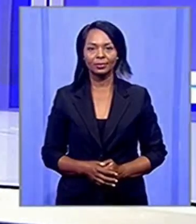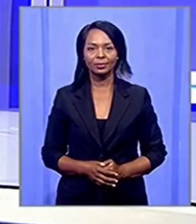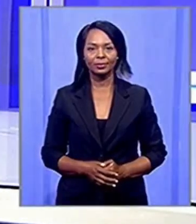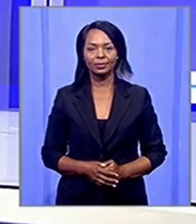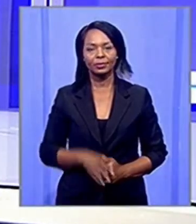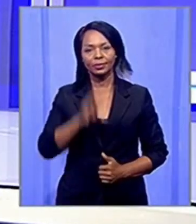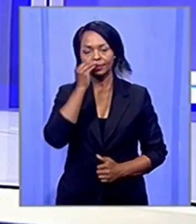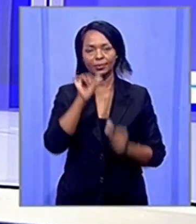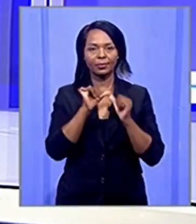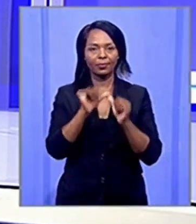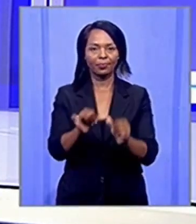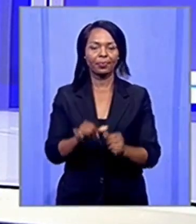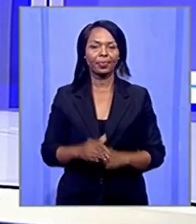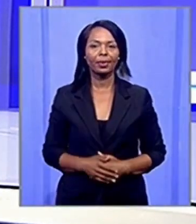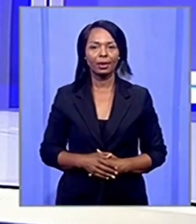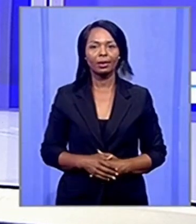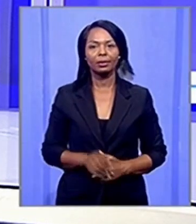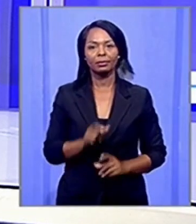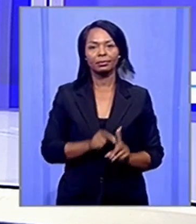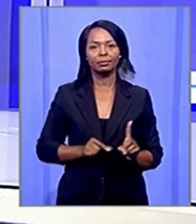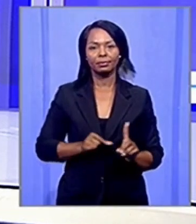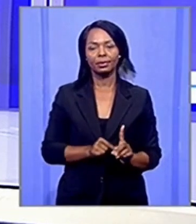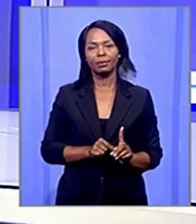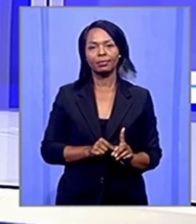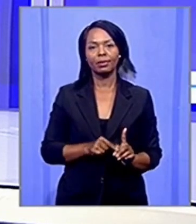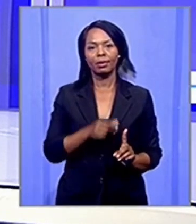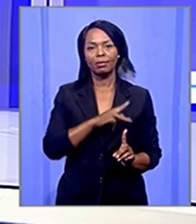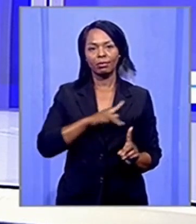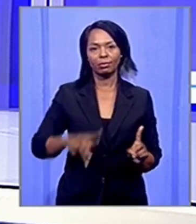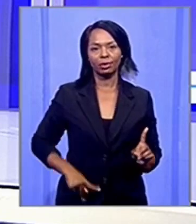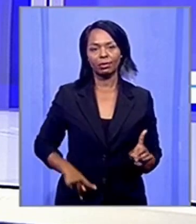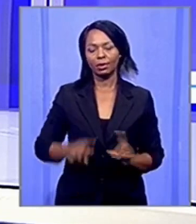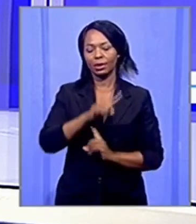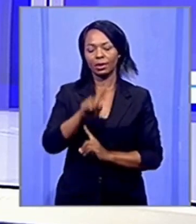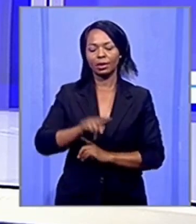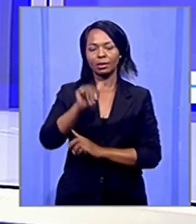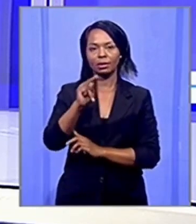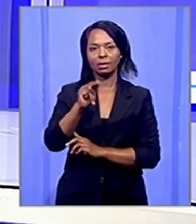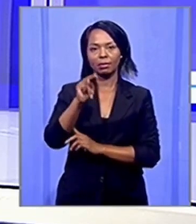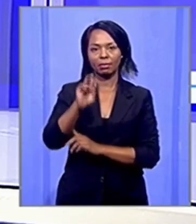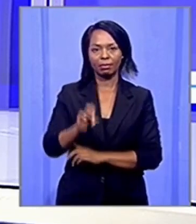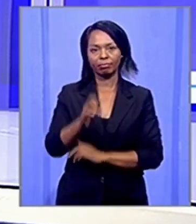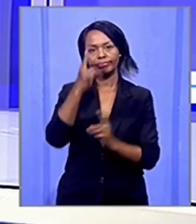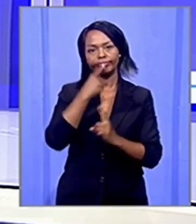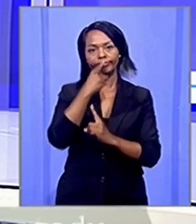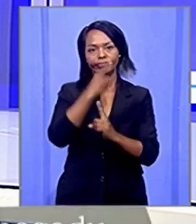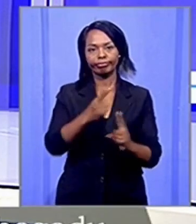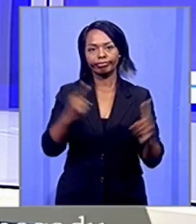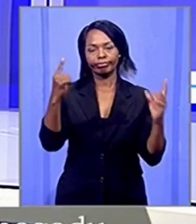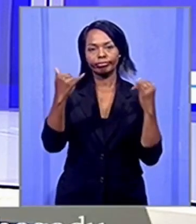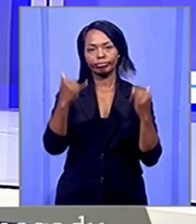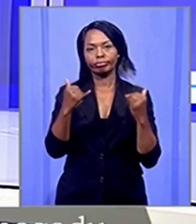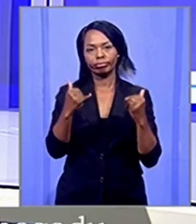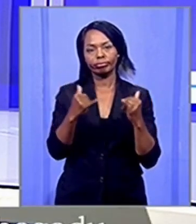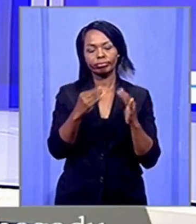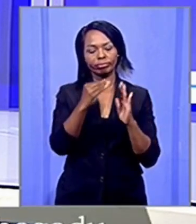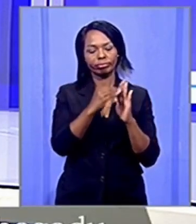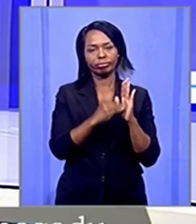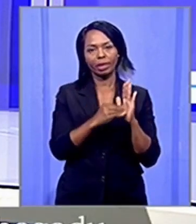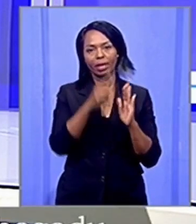Dikgang di a tswelela. Tonakgolo ya Kapa Bokone Zamani Soul o itsibositse batlhankedi ba puso bao ba leng dinalanyana mo mading a